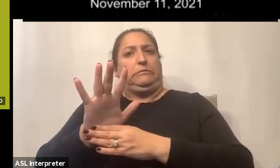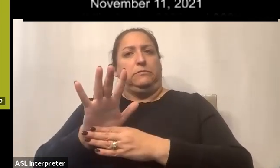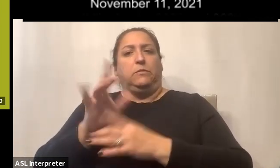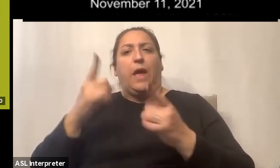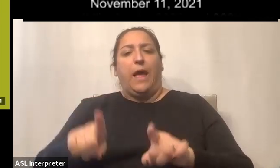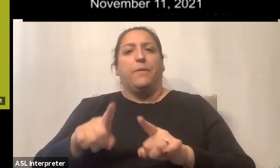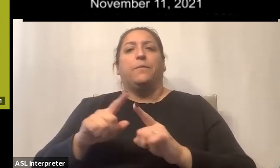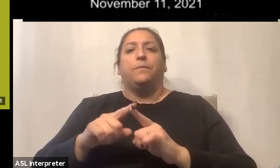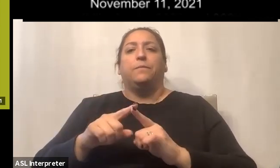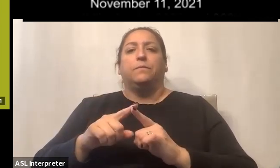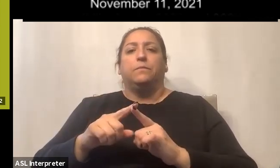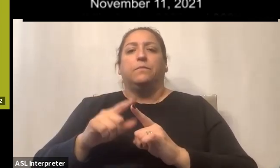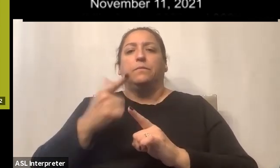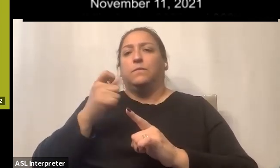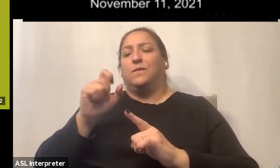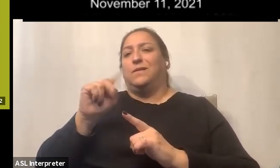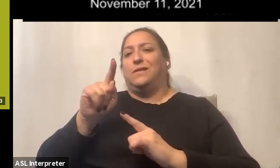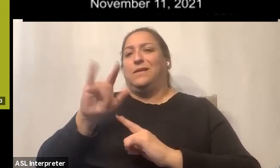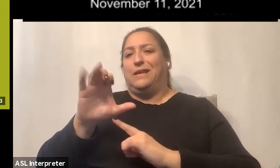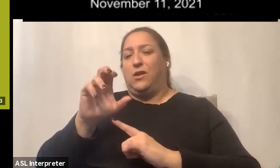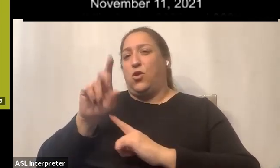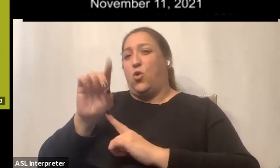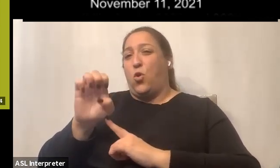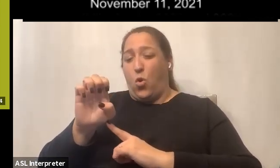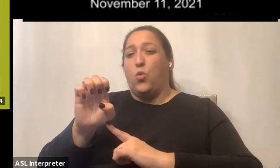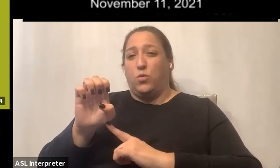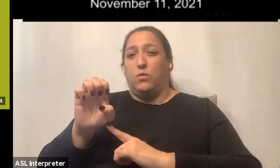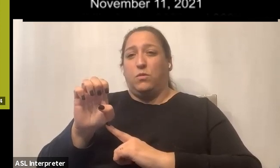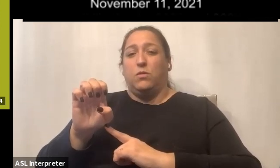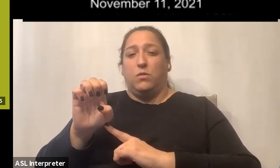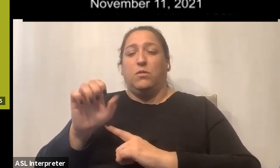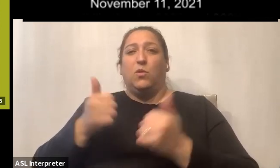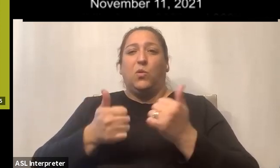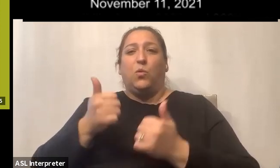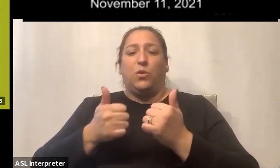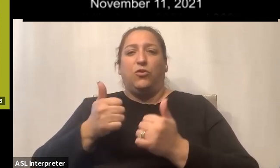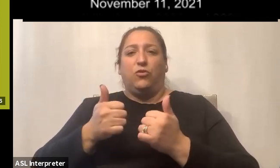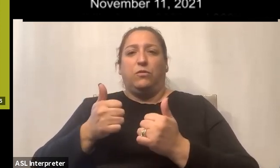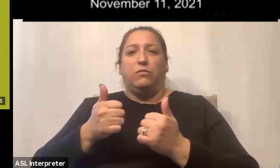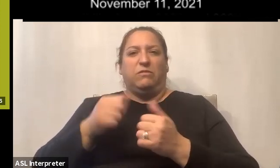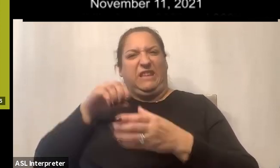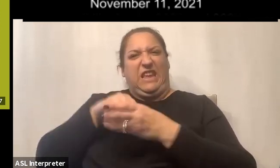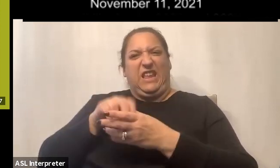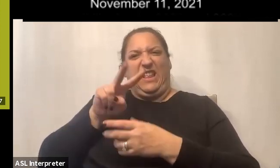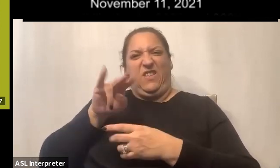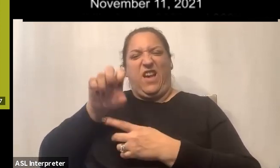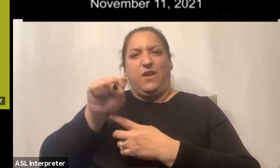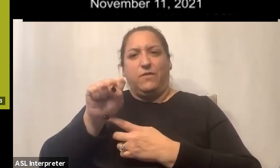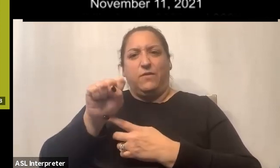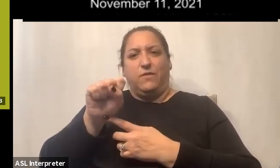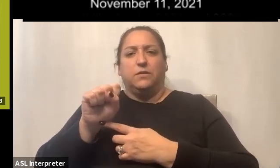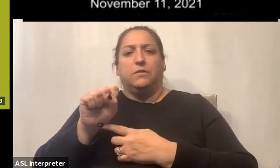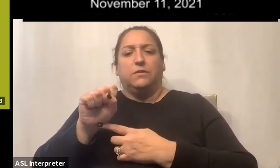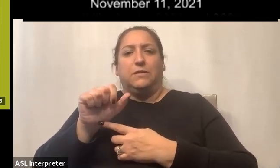the genetic code, or the genetic code which is present in the virus, if you